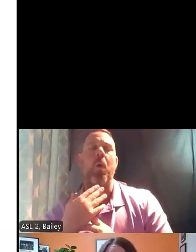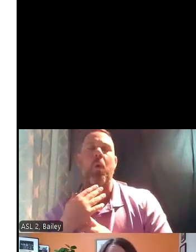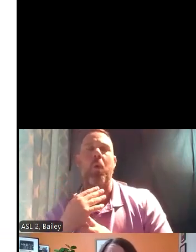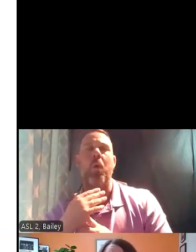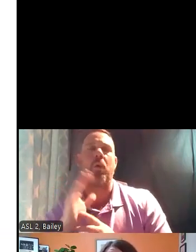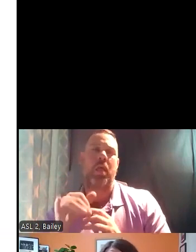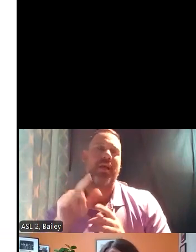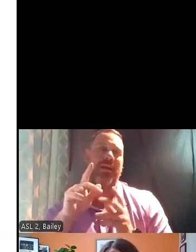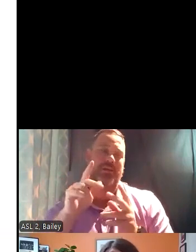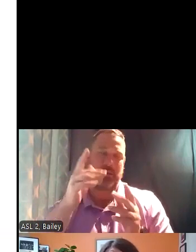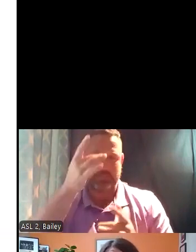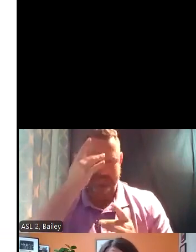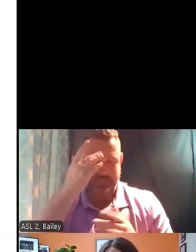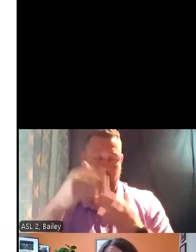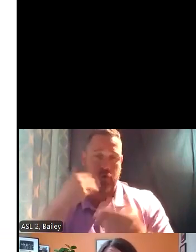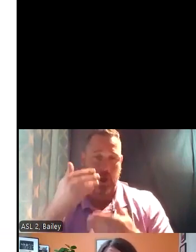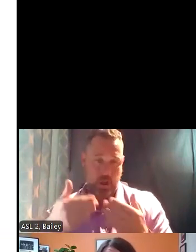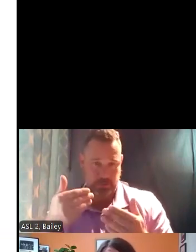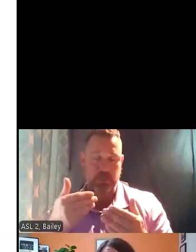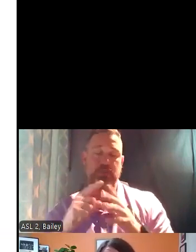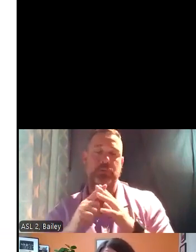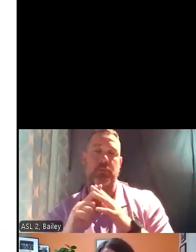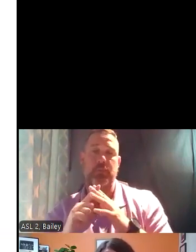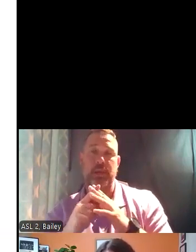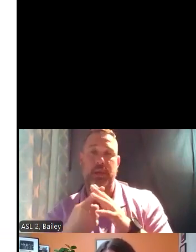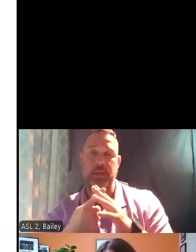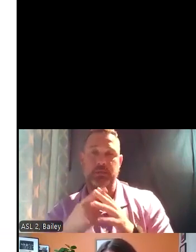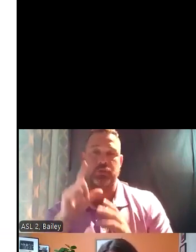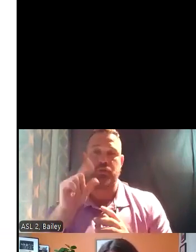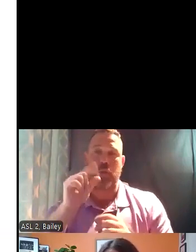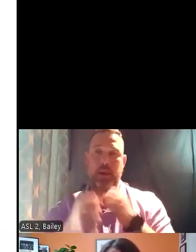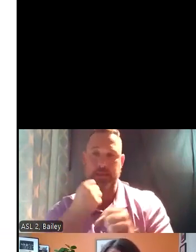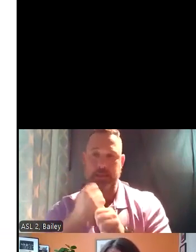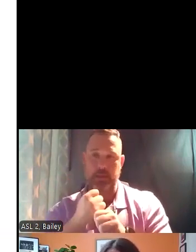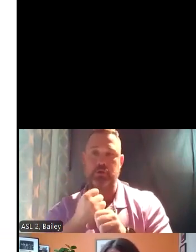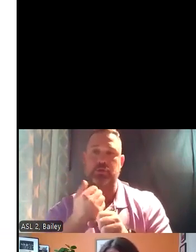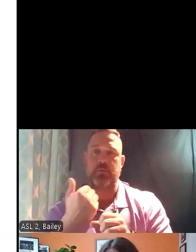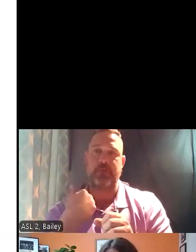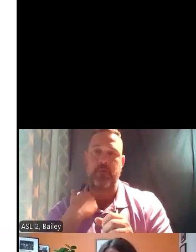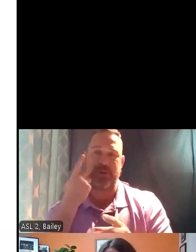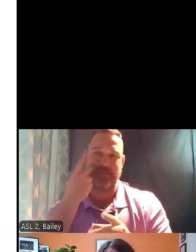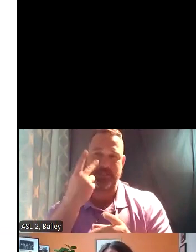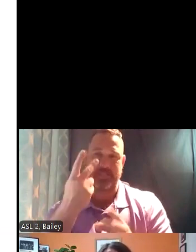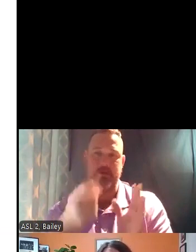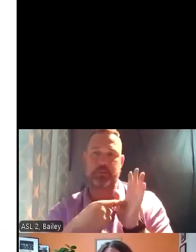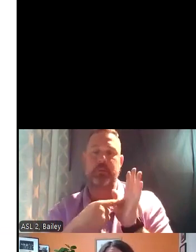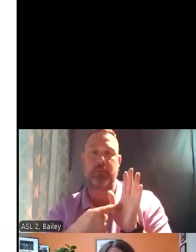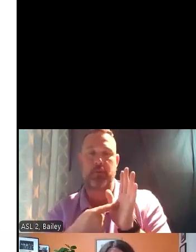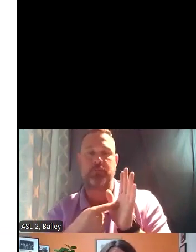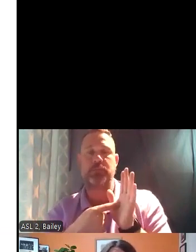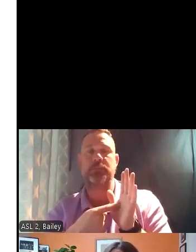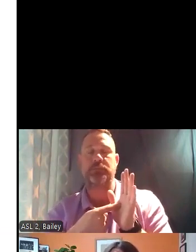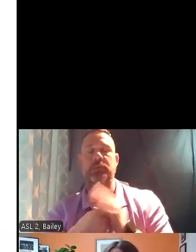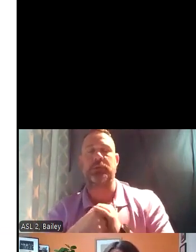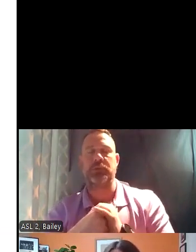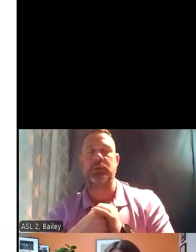the disease process begins 20 years before we actually see any of the dementia symptoms. We know